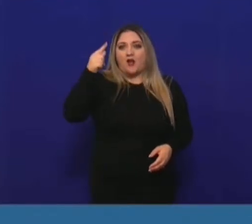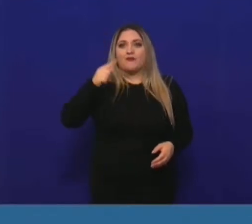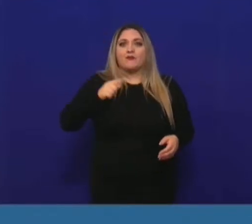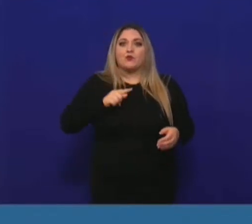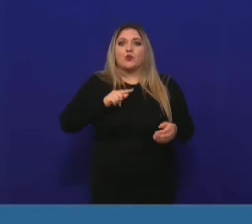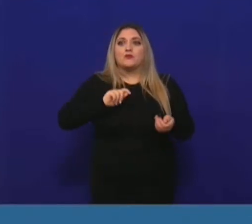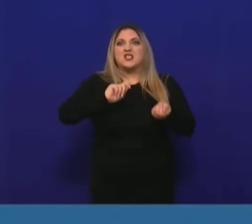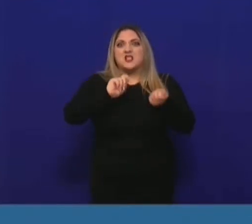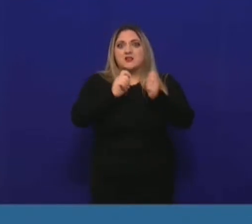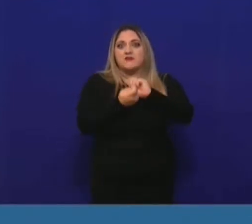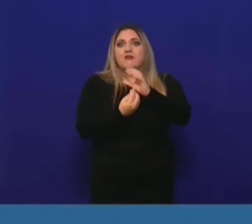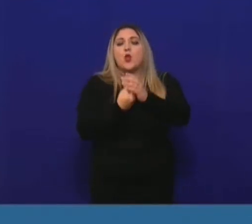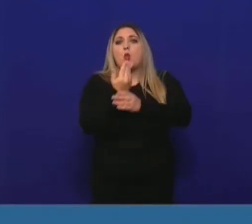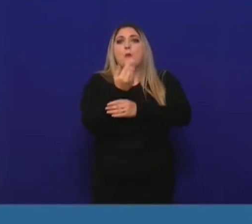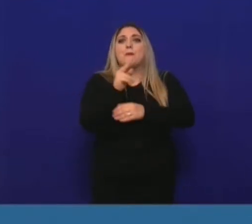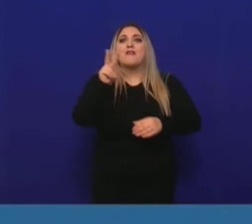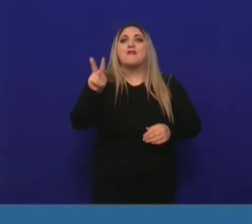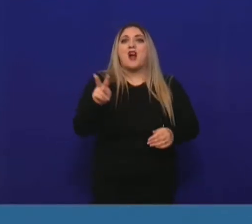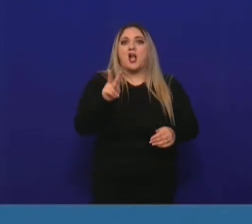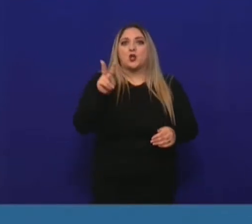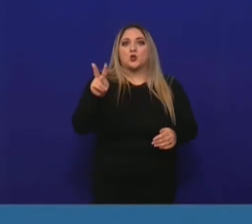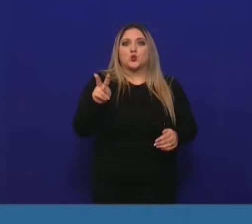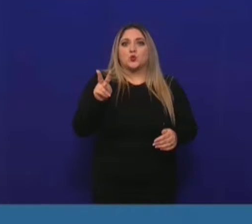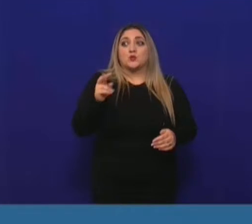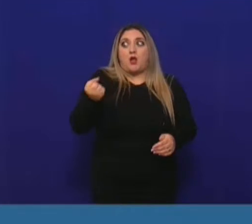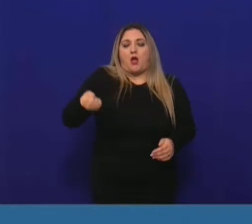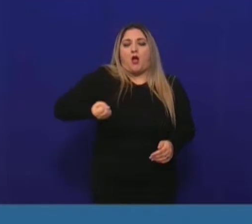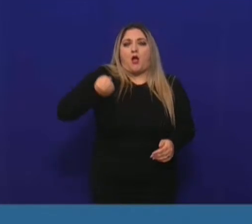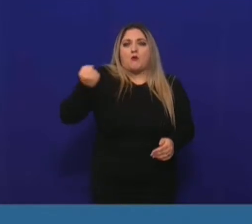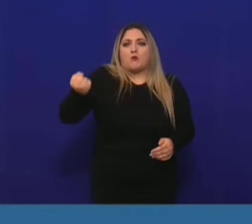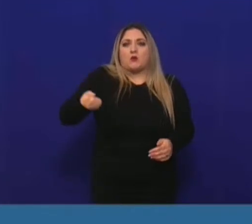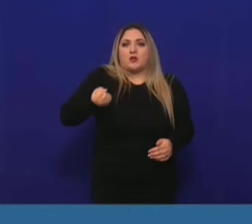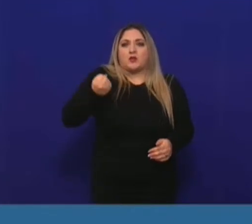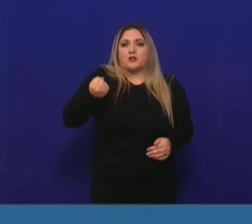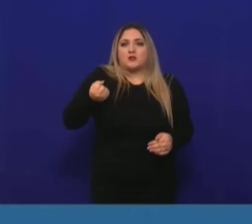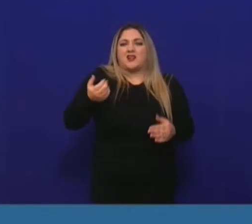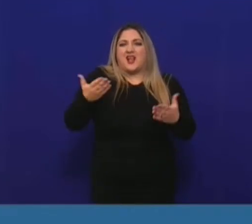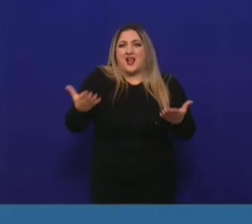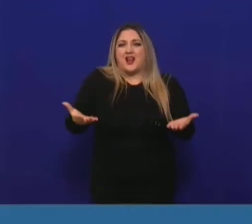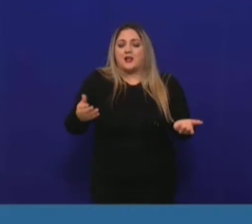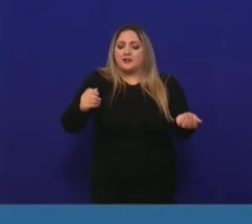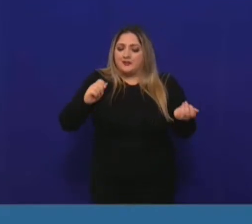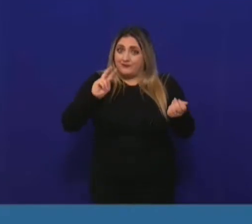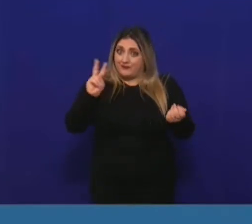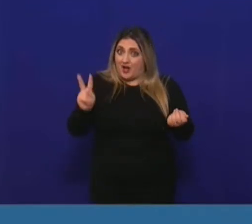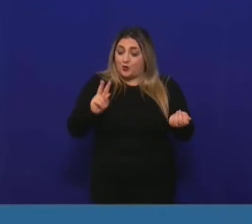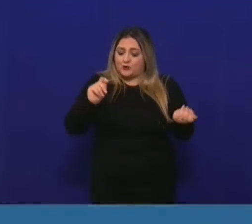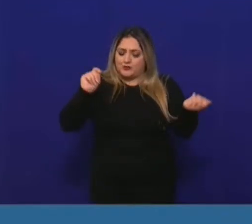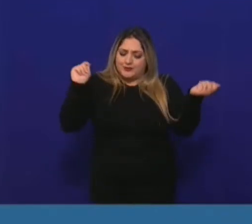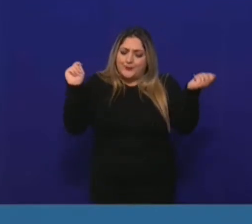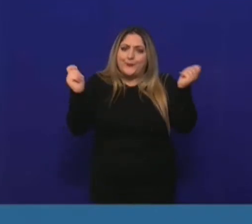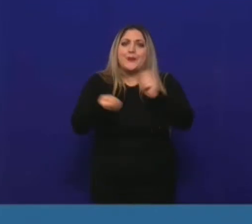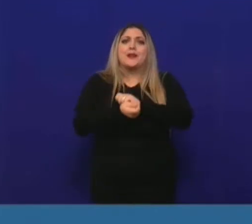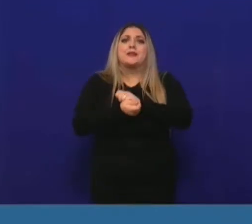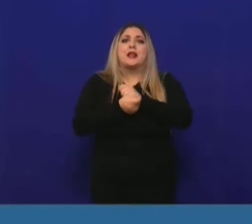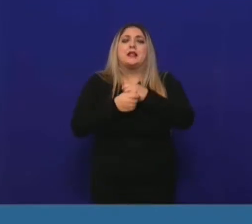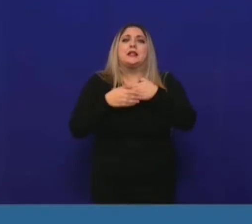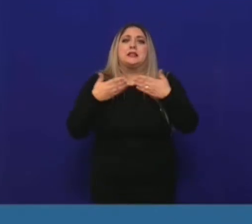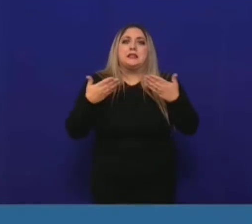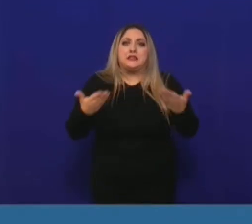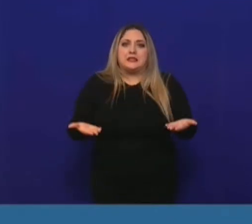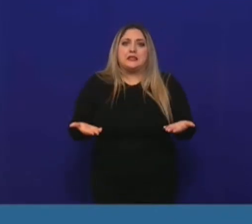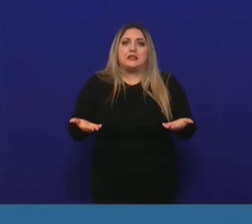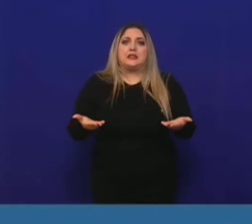każ fejn kien hemm variations li kienu qawwija allura hemmhekk ikollok bidla fil-virus tal-mod kif ikun